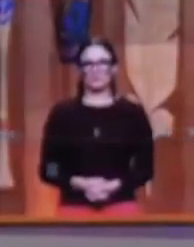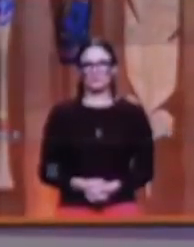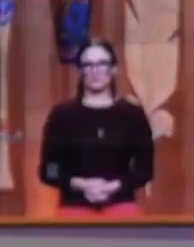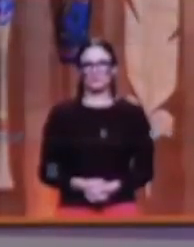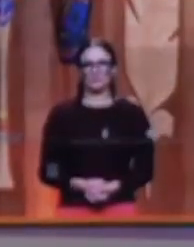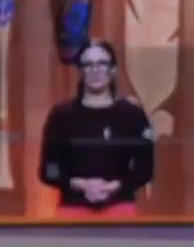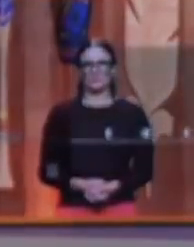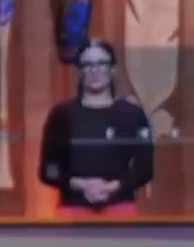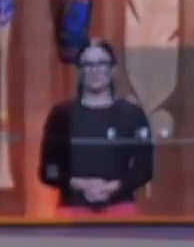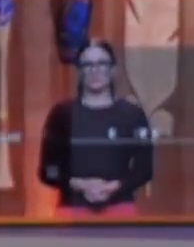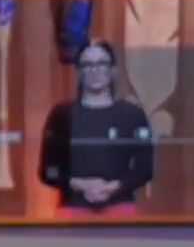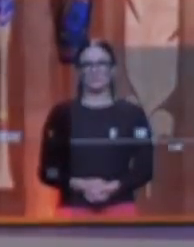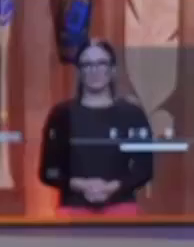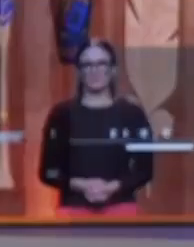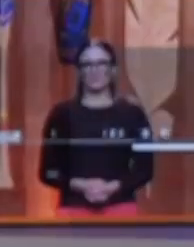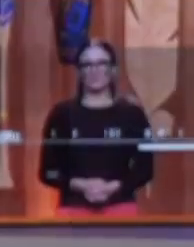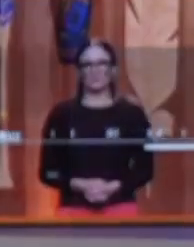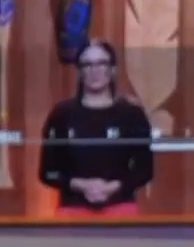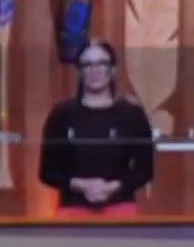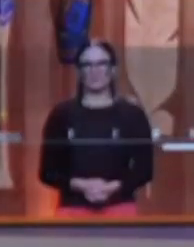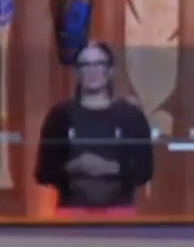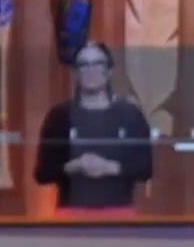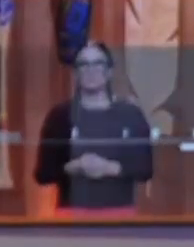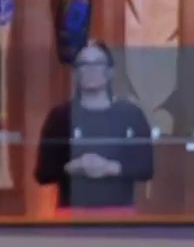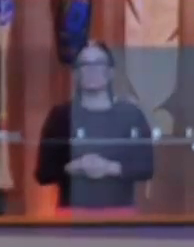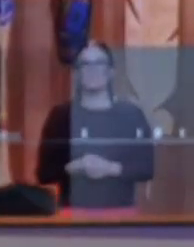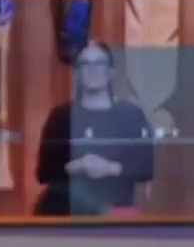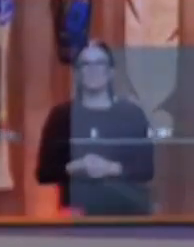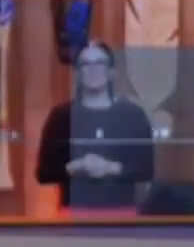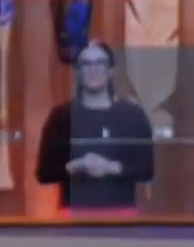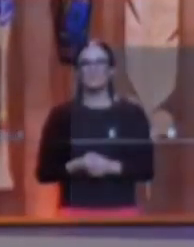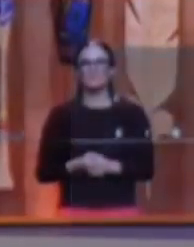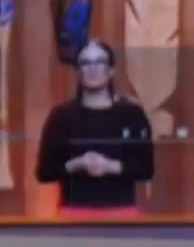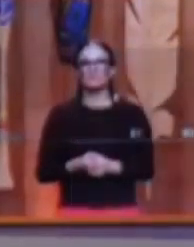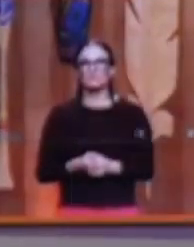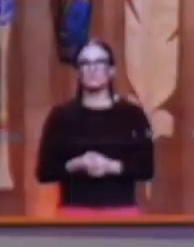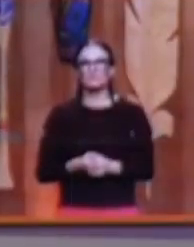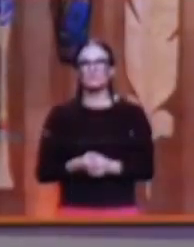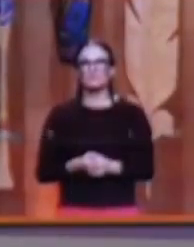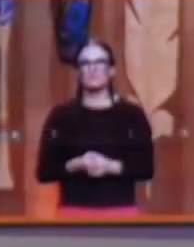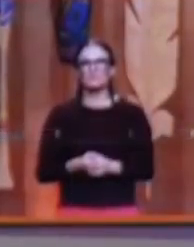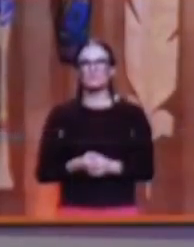support, the Hope for Wellness helpline is available 24/7, offering counseling and support.